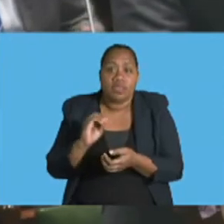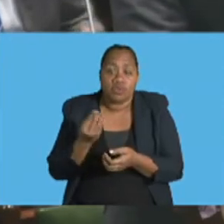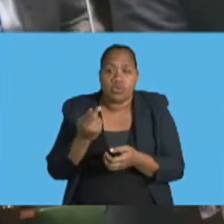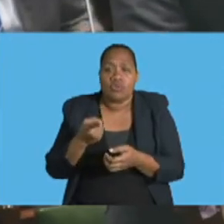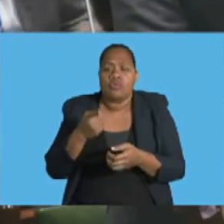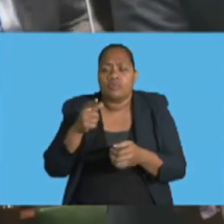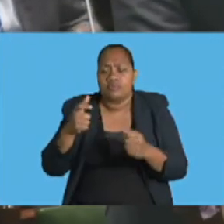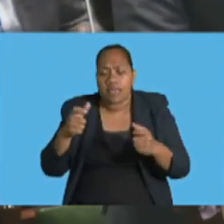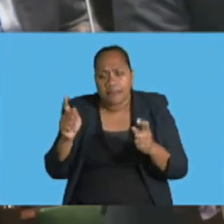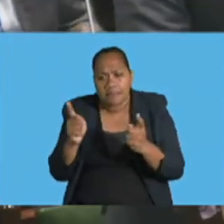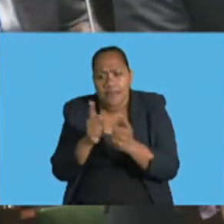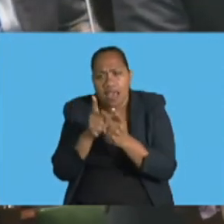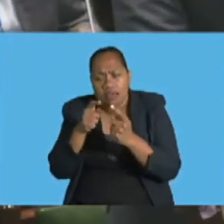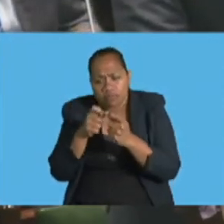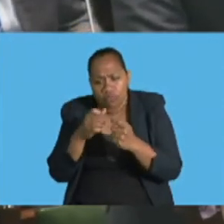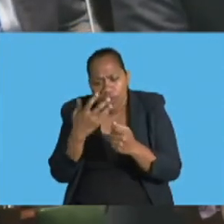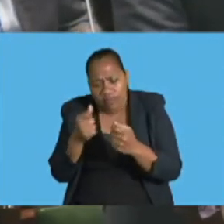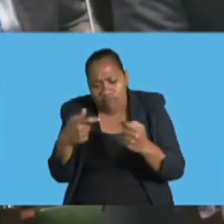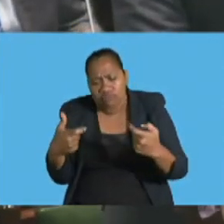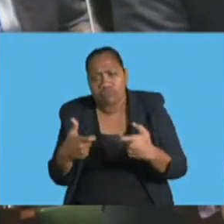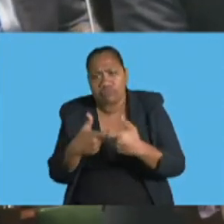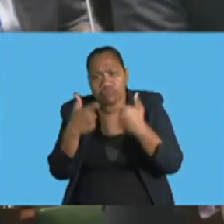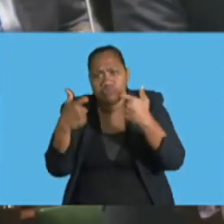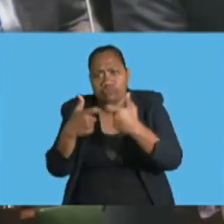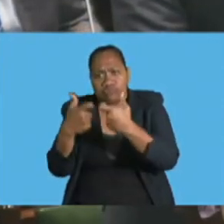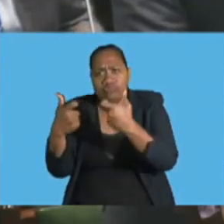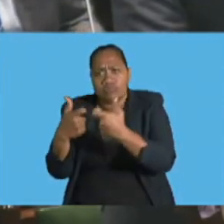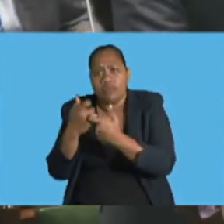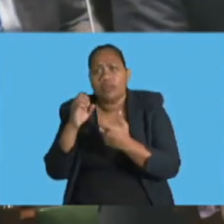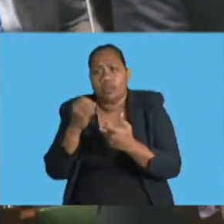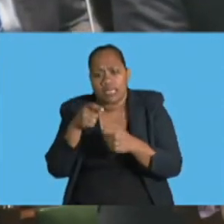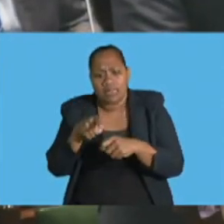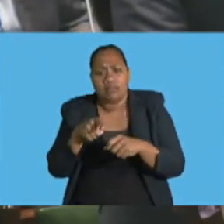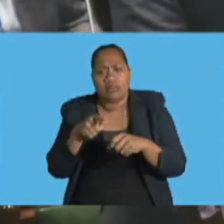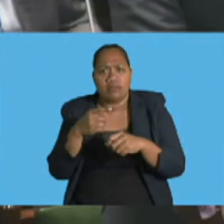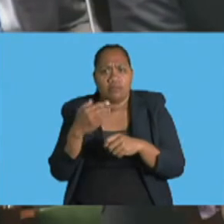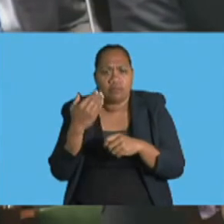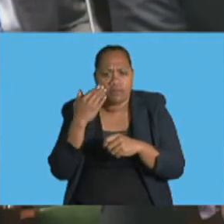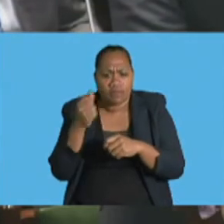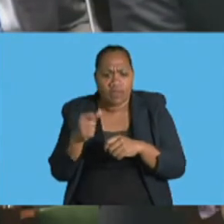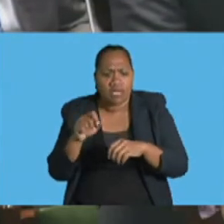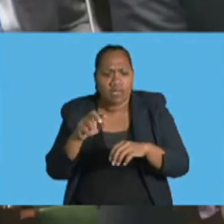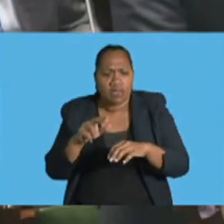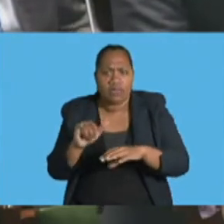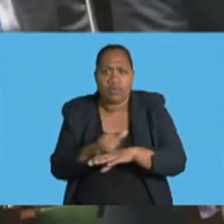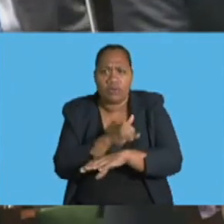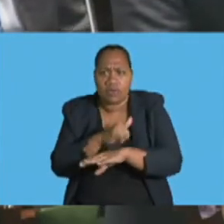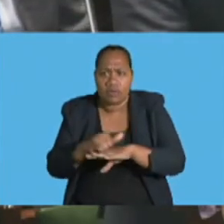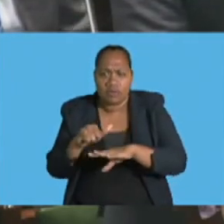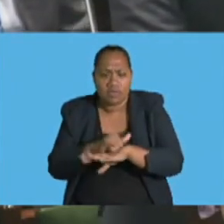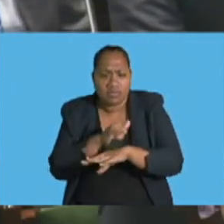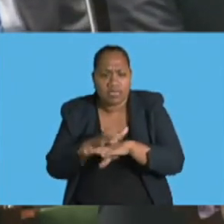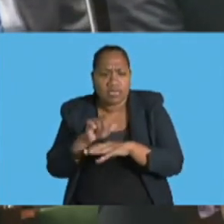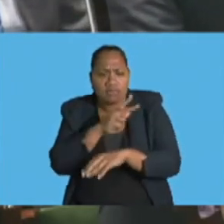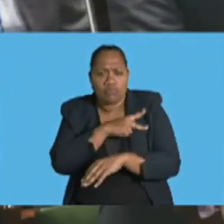meet this challenge with a revised NDC that we will be taking to New York through the Honourable Prime Minister. A faster